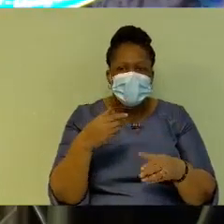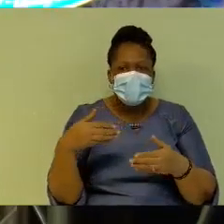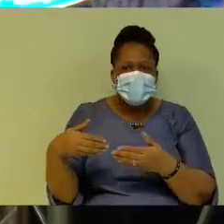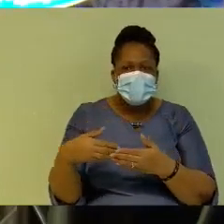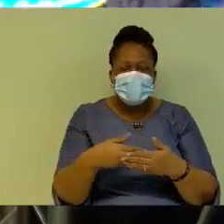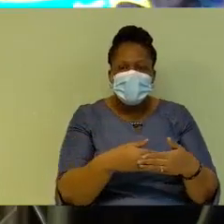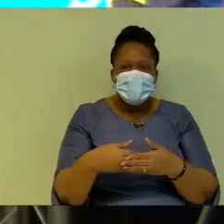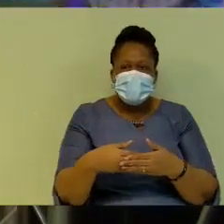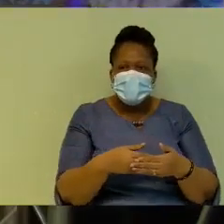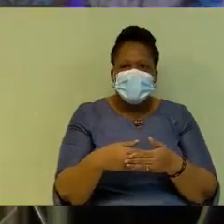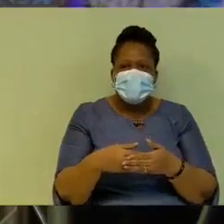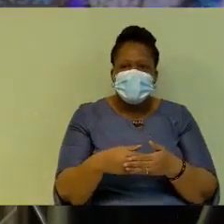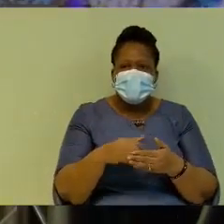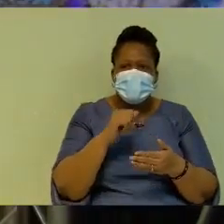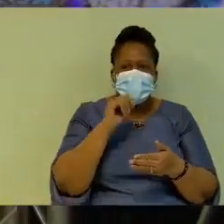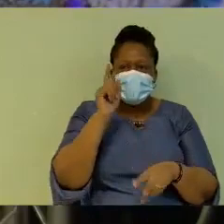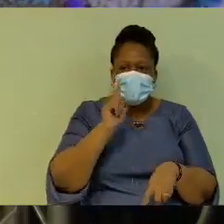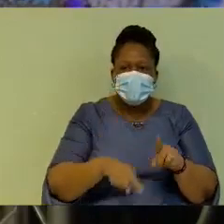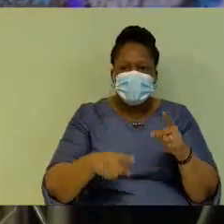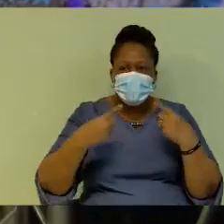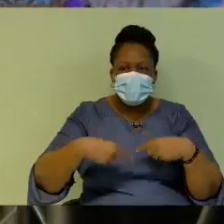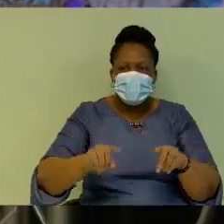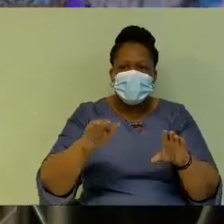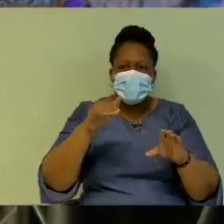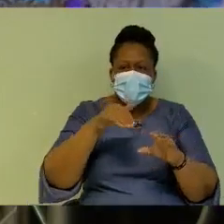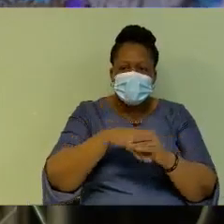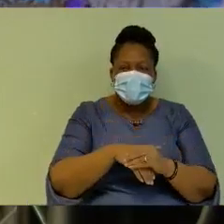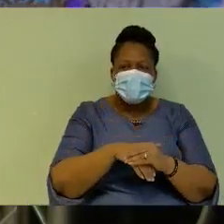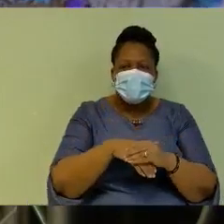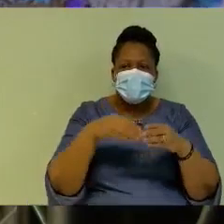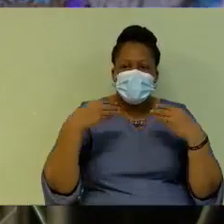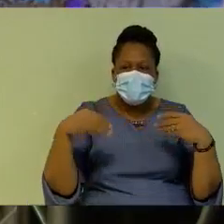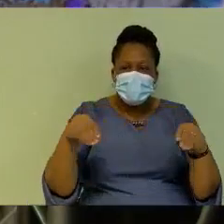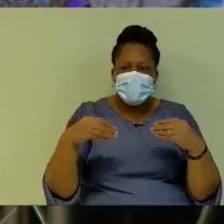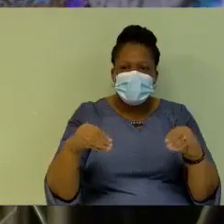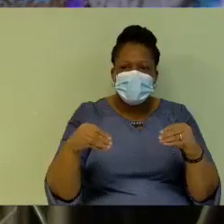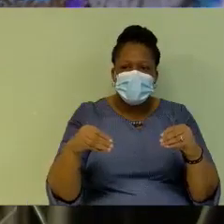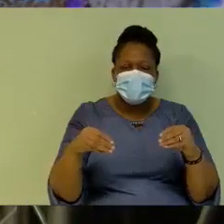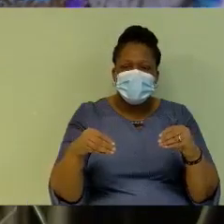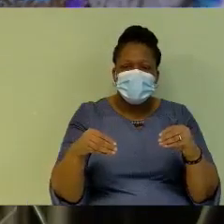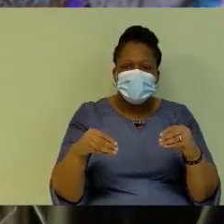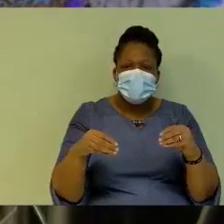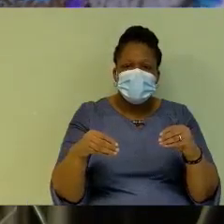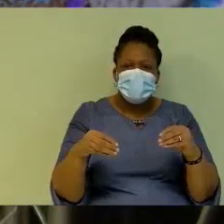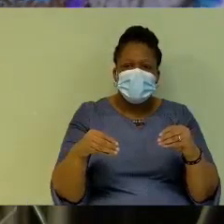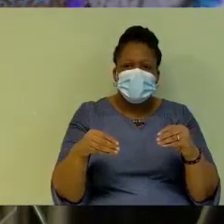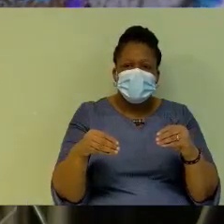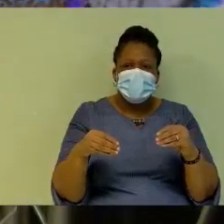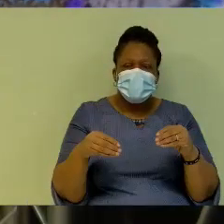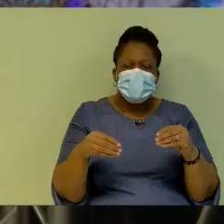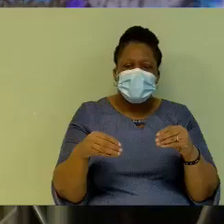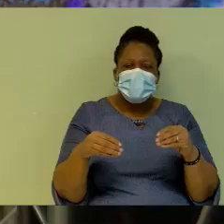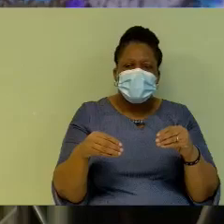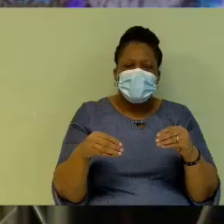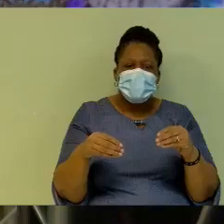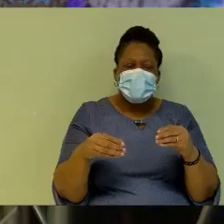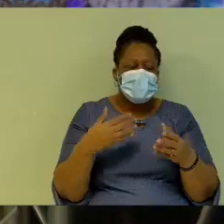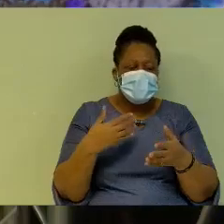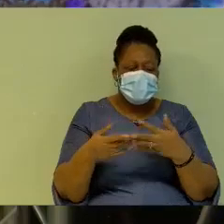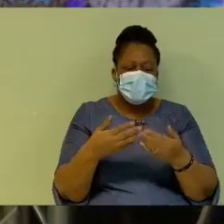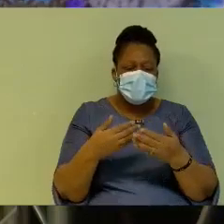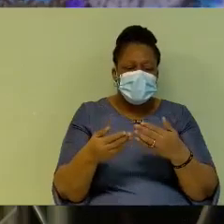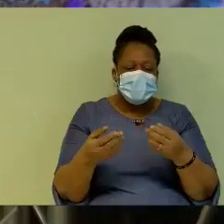restricted entry to supermarkets, even if the supermarket isn't crowded at the particular